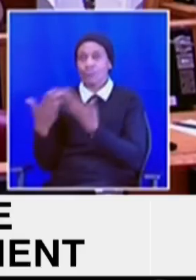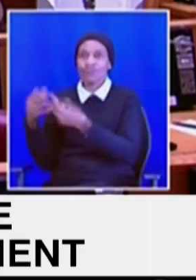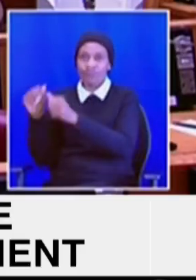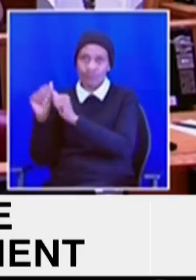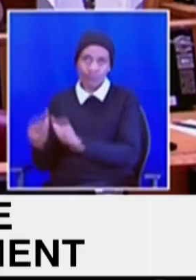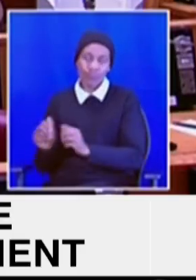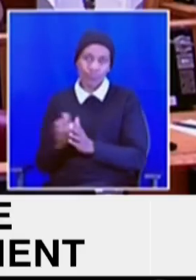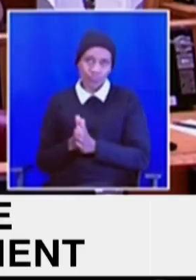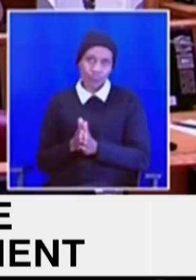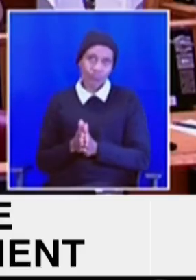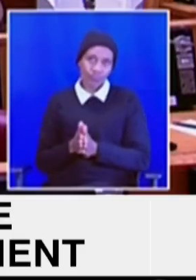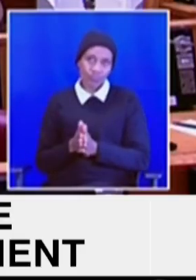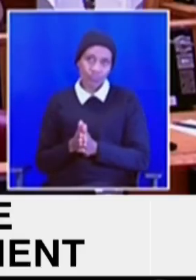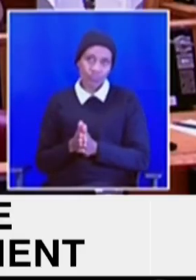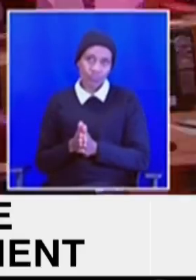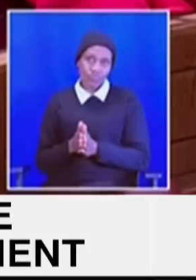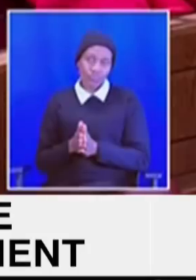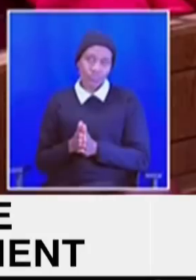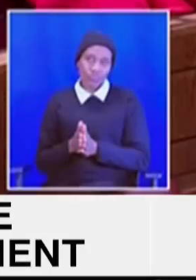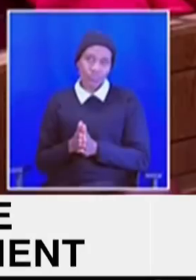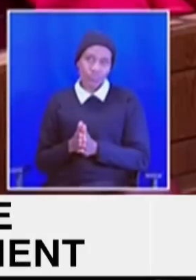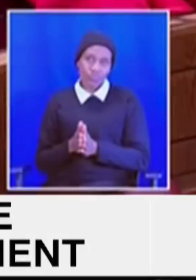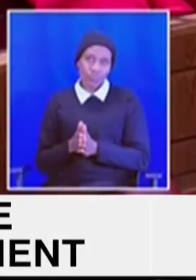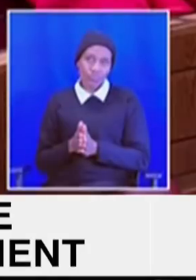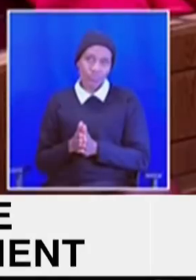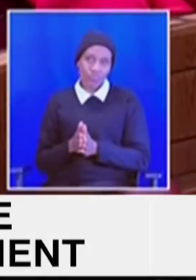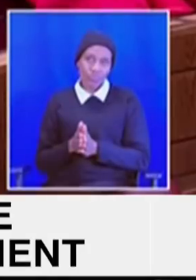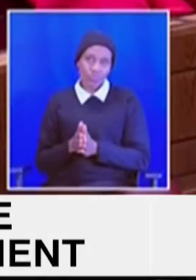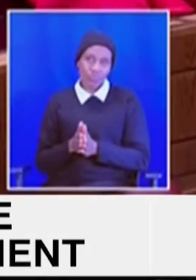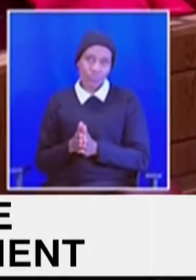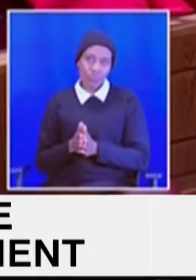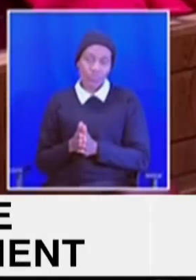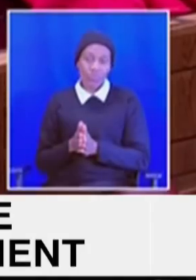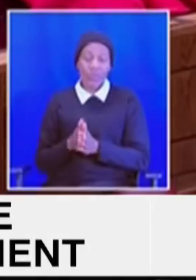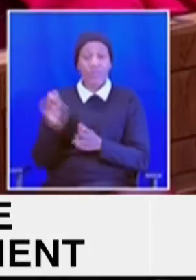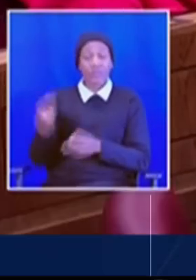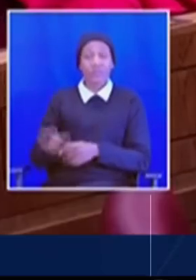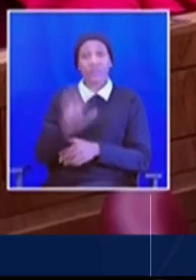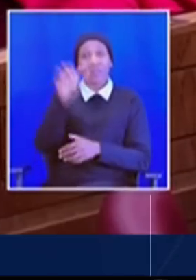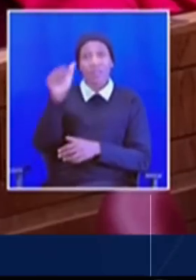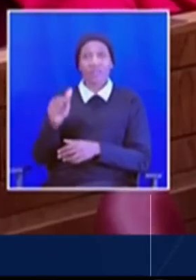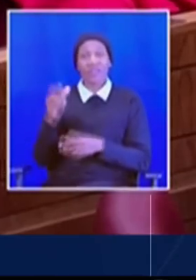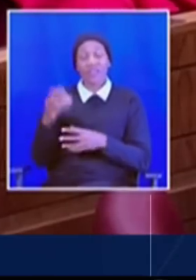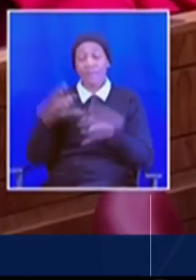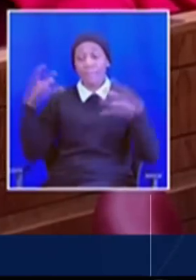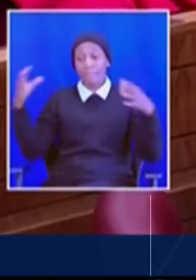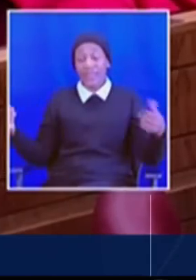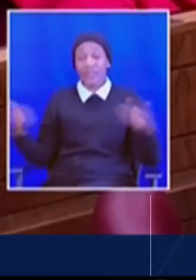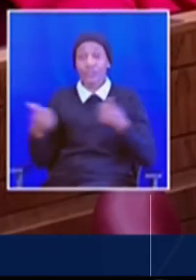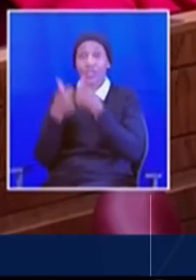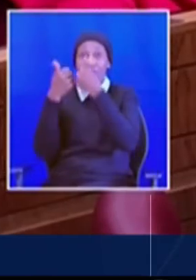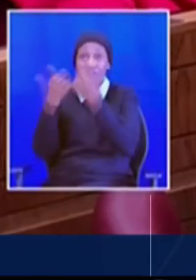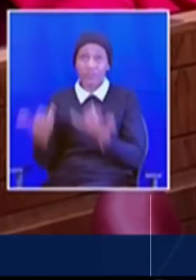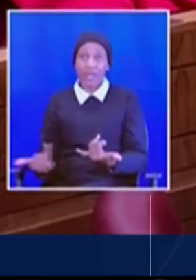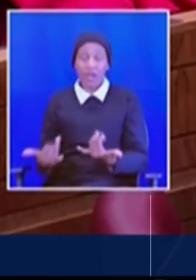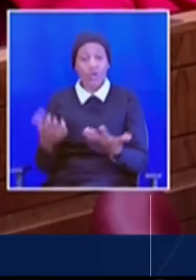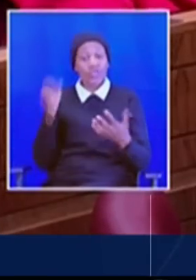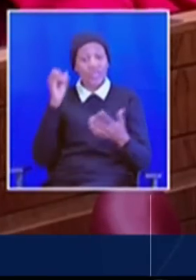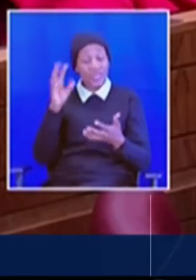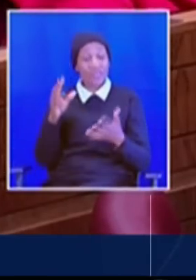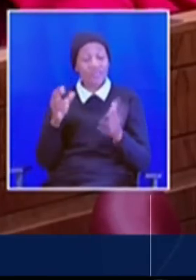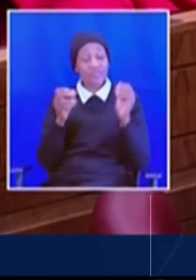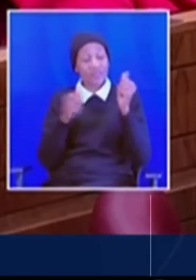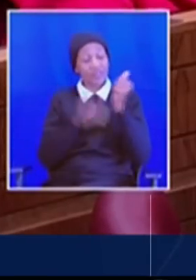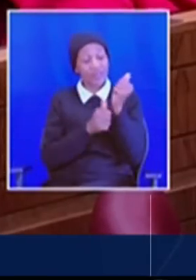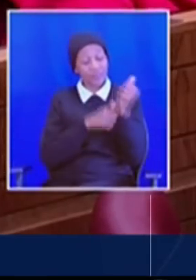Chairperson. Reliable service delivery remains one of South Africa's biggest challenges. Will the dialogue which the Deputy